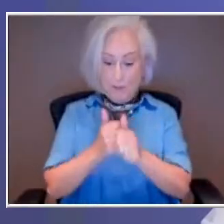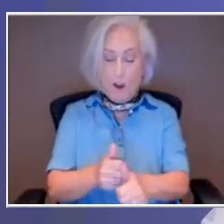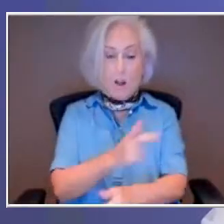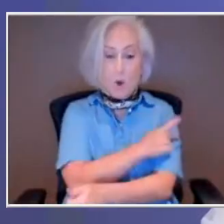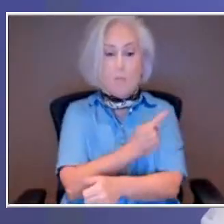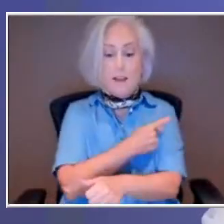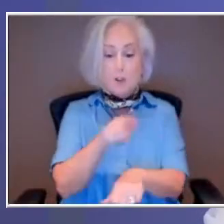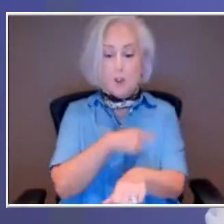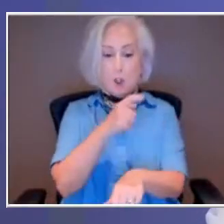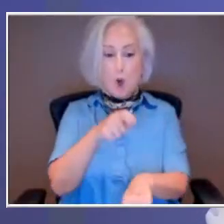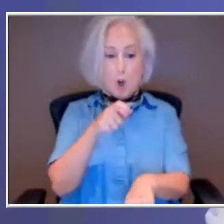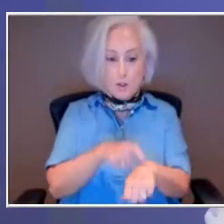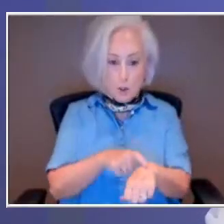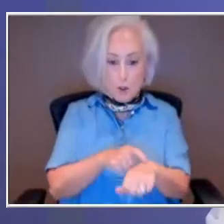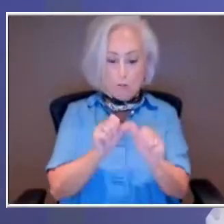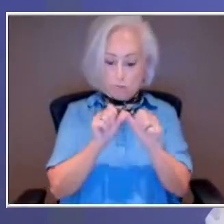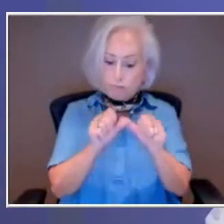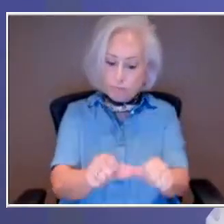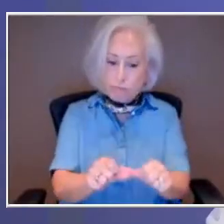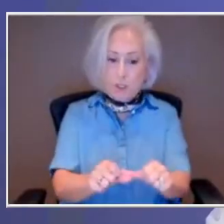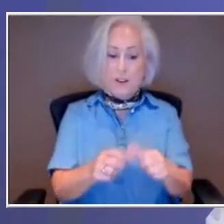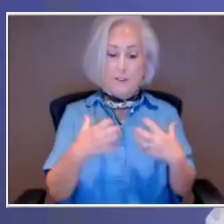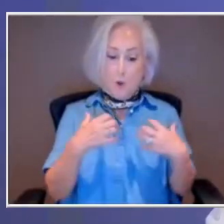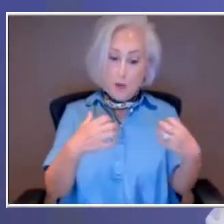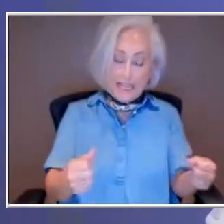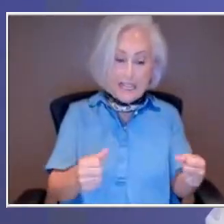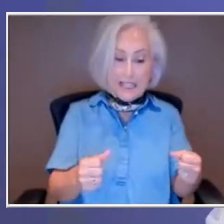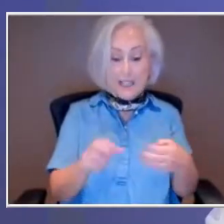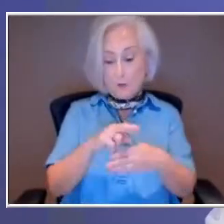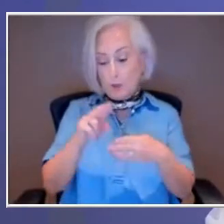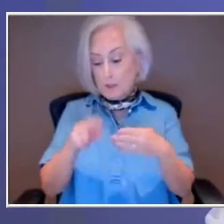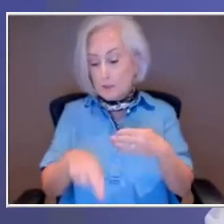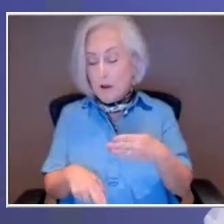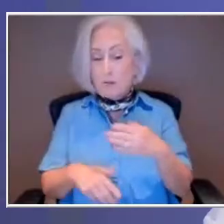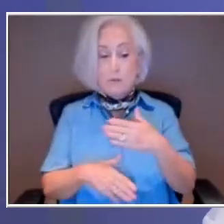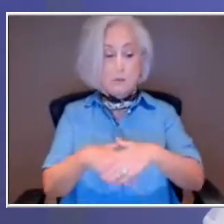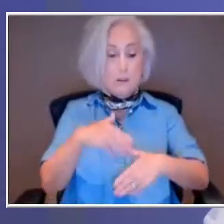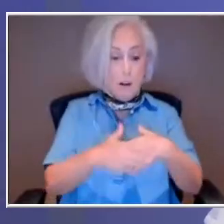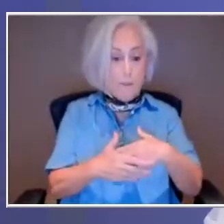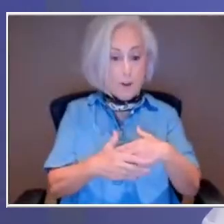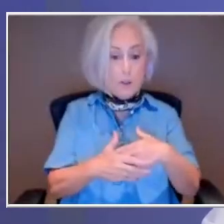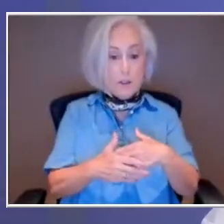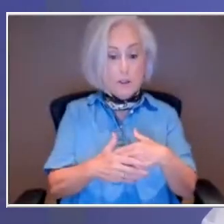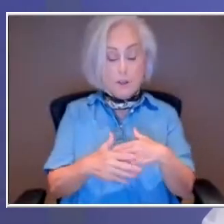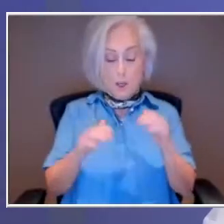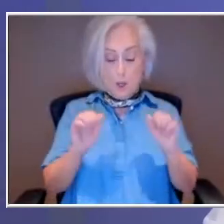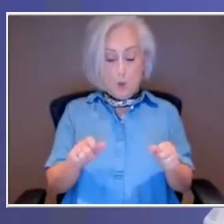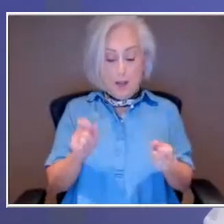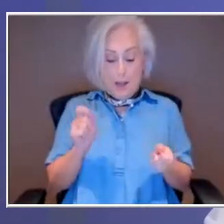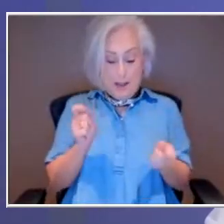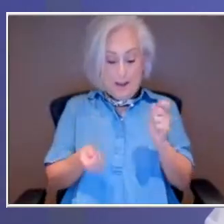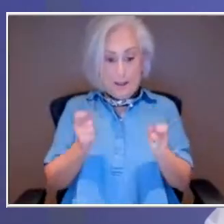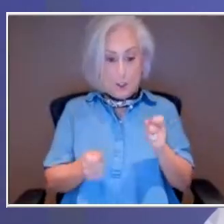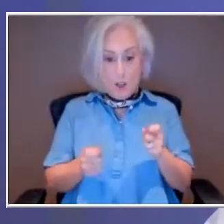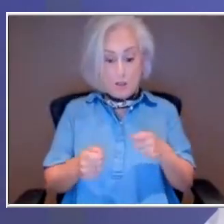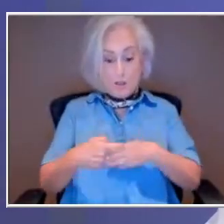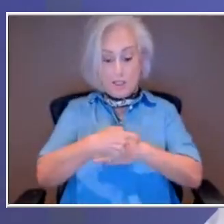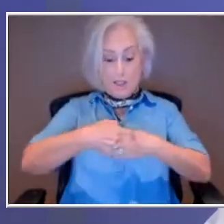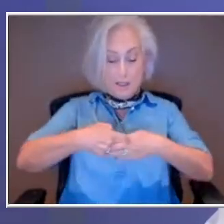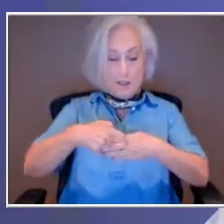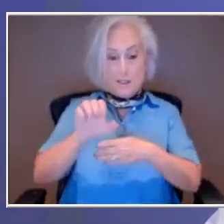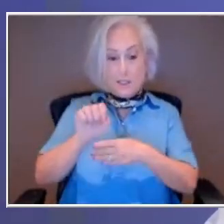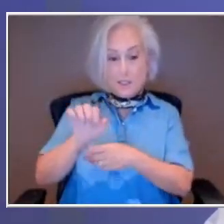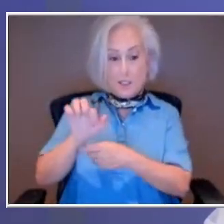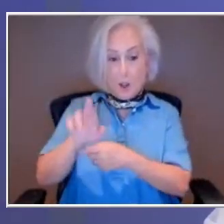their healing, for their comfort, for their results. We have adjustments, scar care, refinements that we do